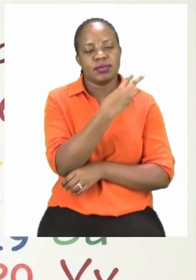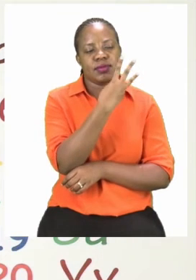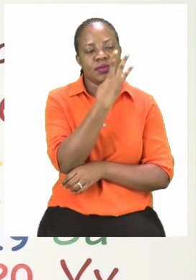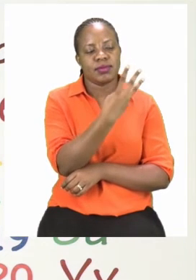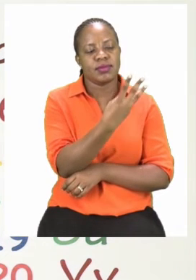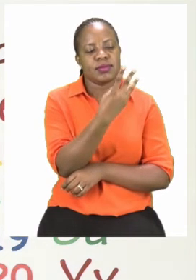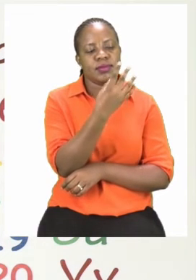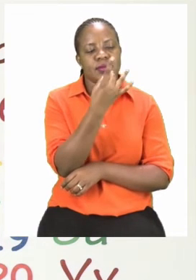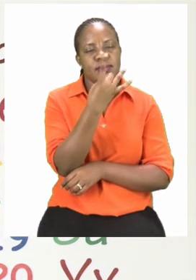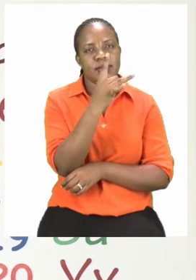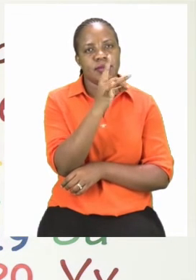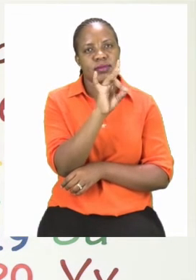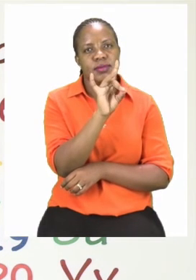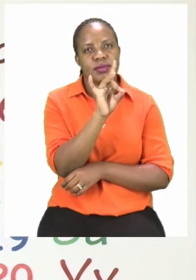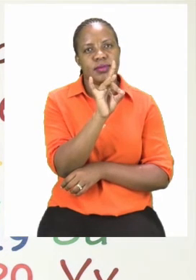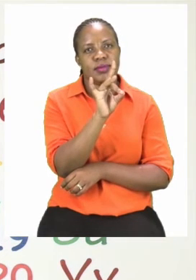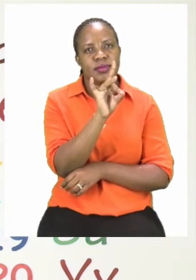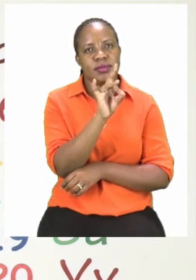38,